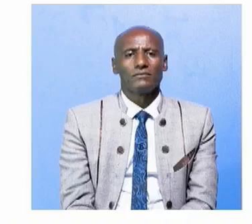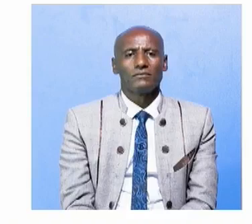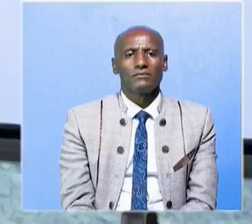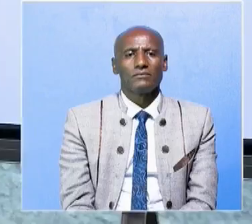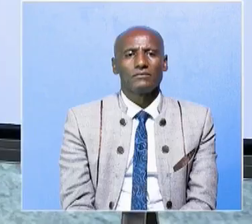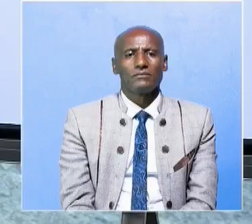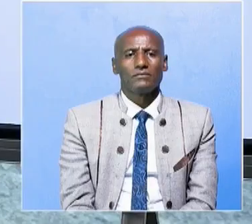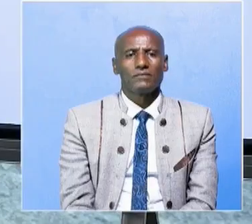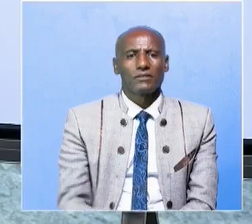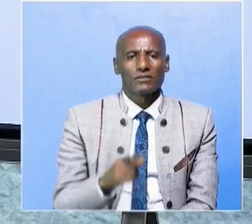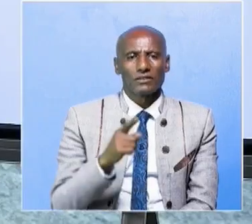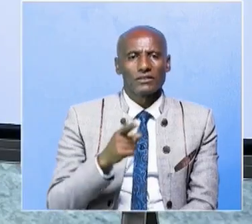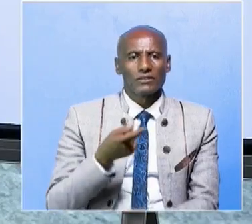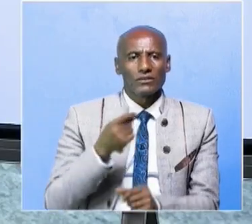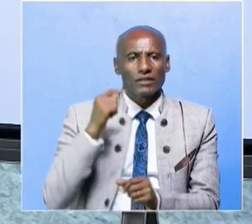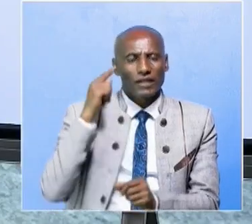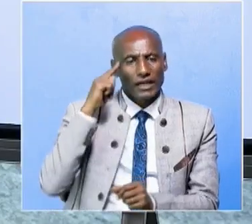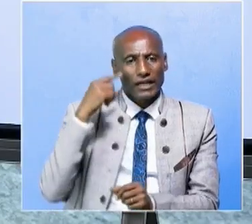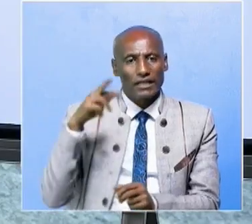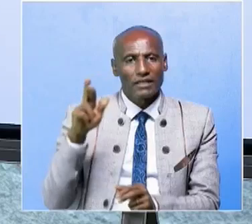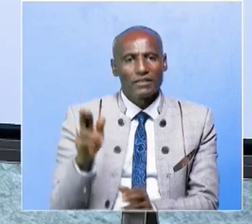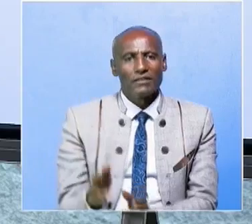How do you reckon?